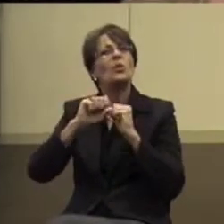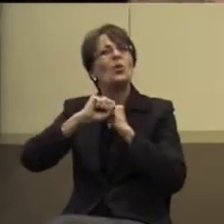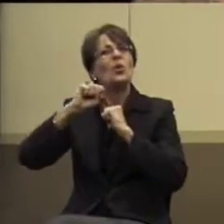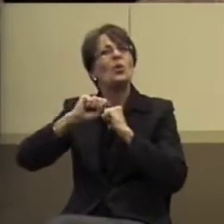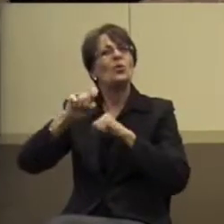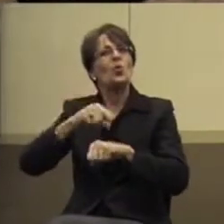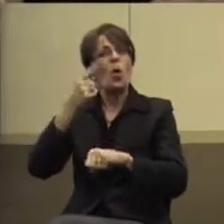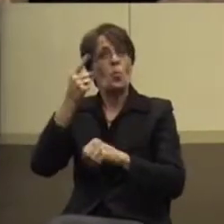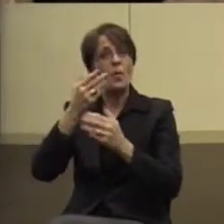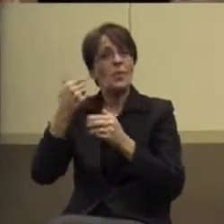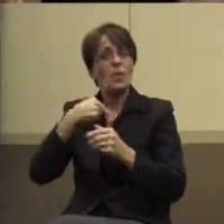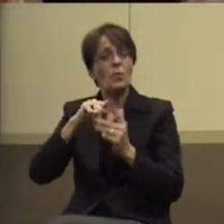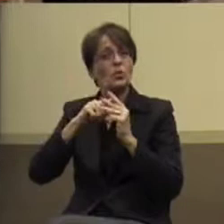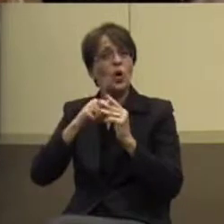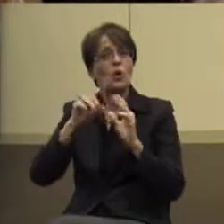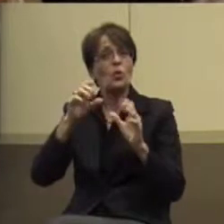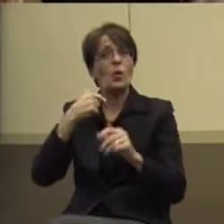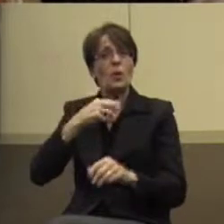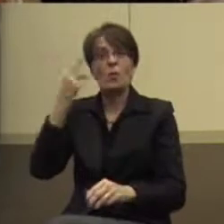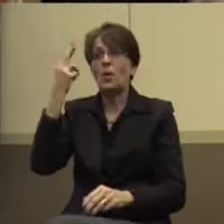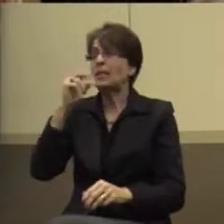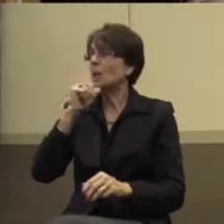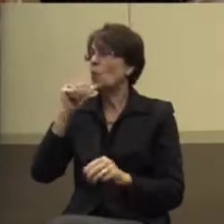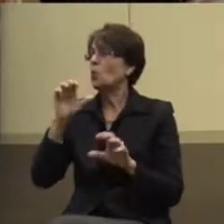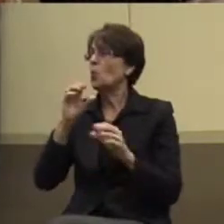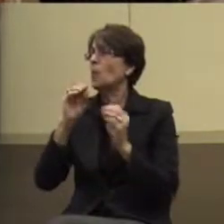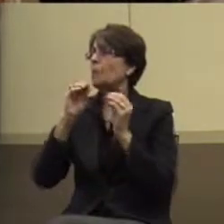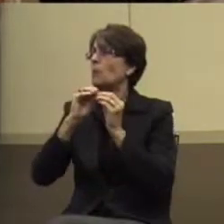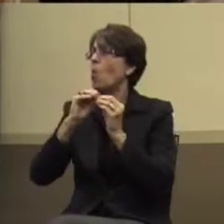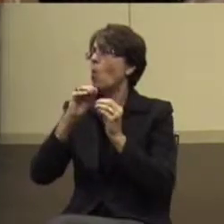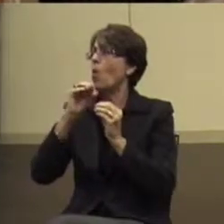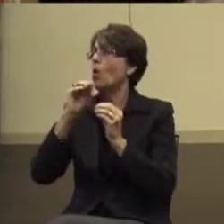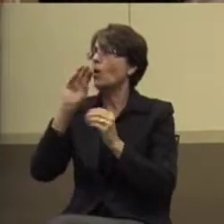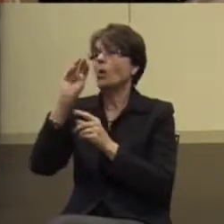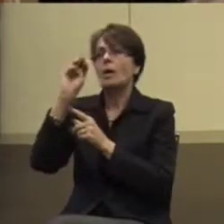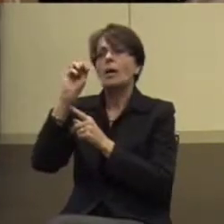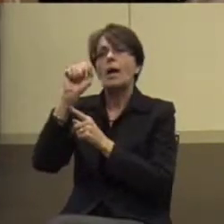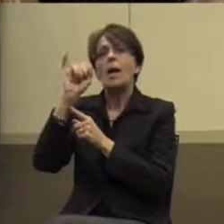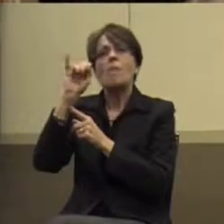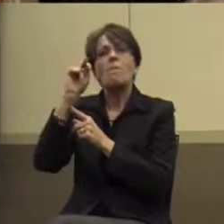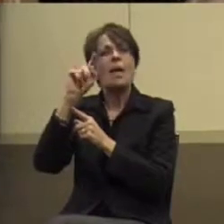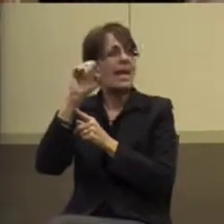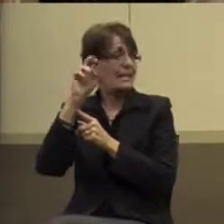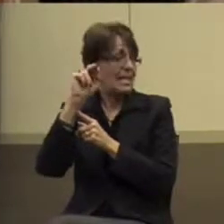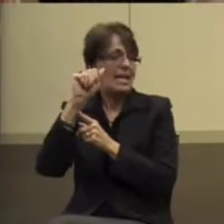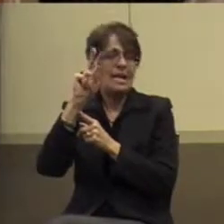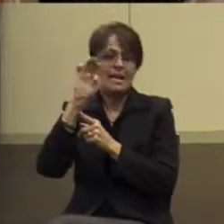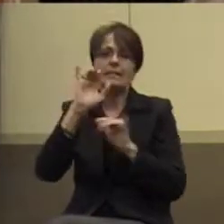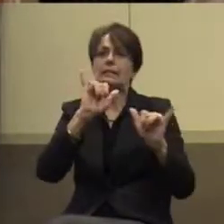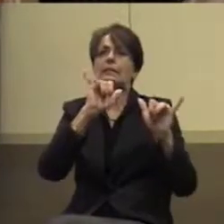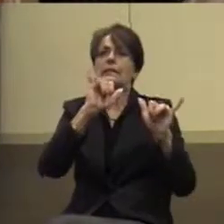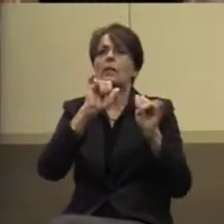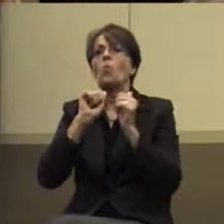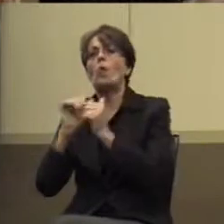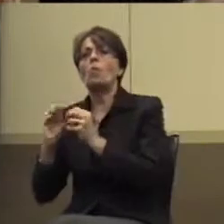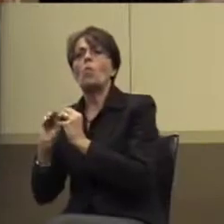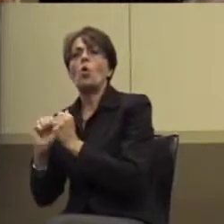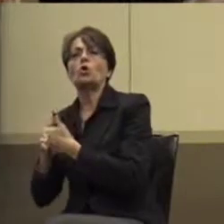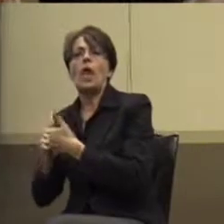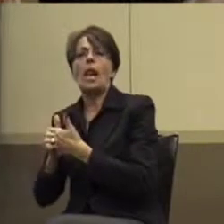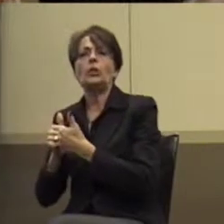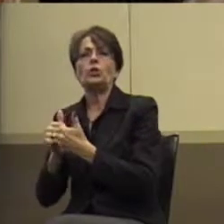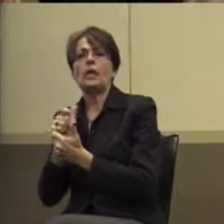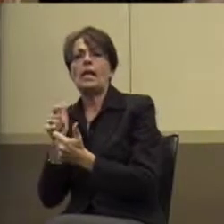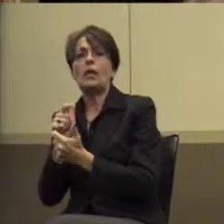the things that we started doing that we realized they weren't doing is we started putting more maintenance in with the more challenging, right. and just zipping it up that way,